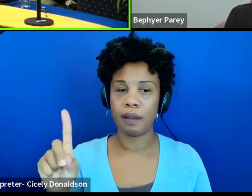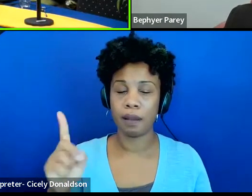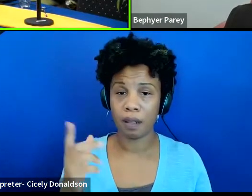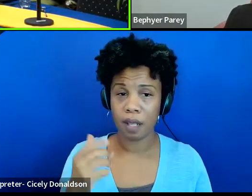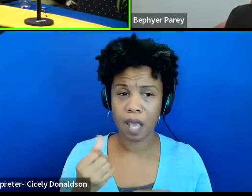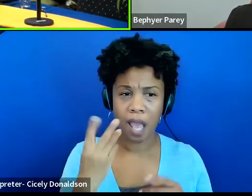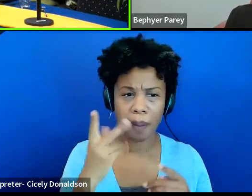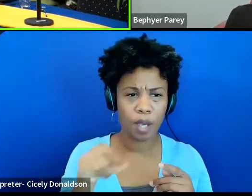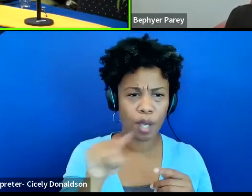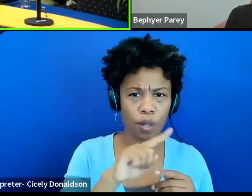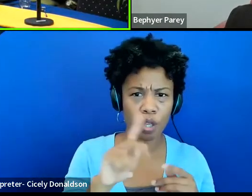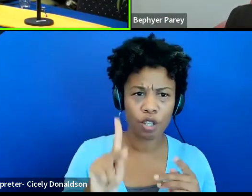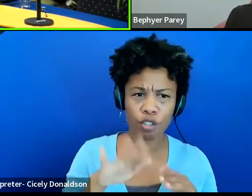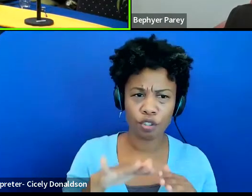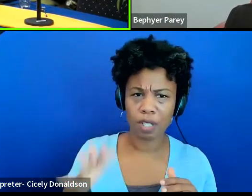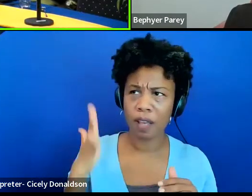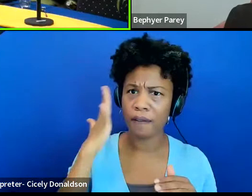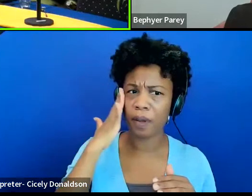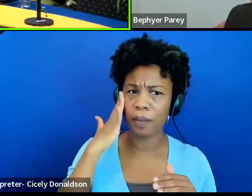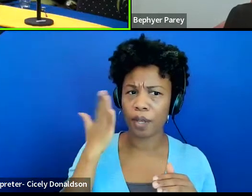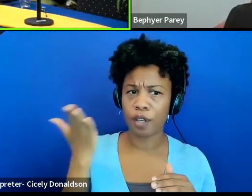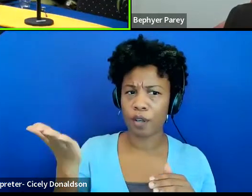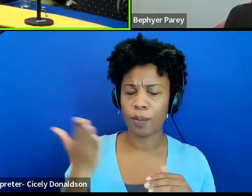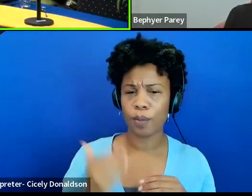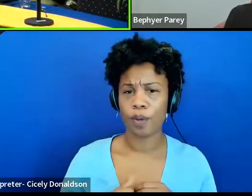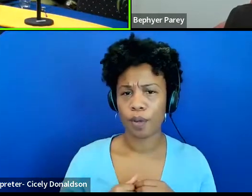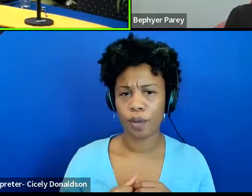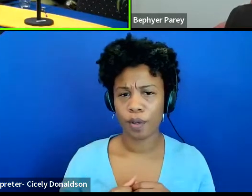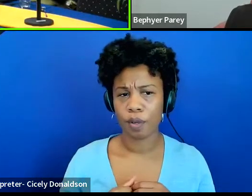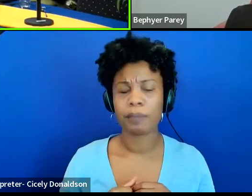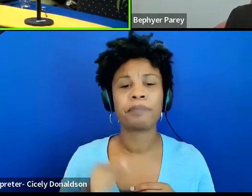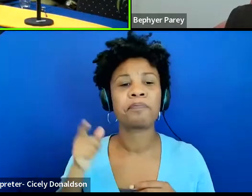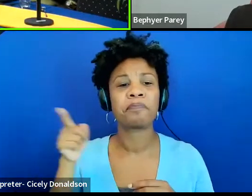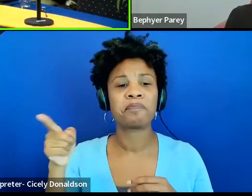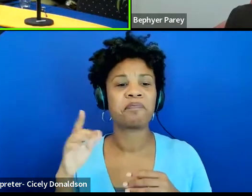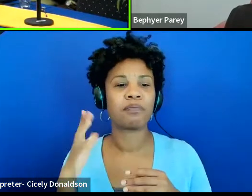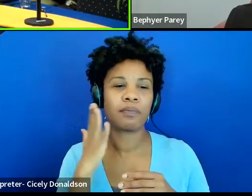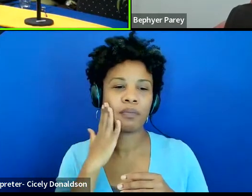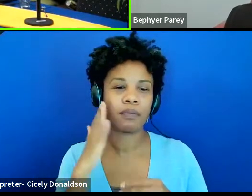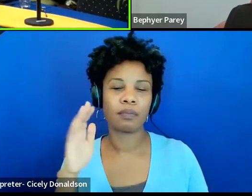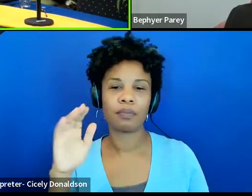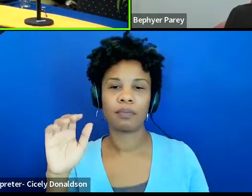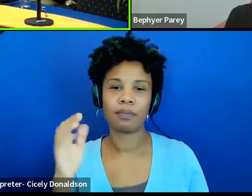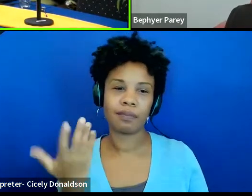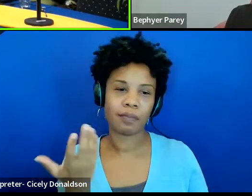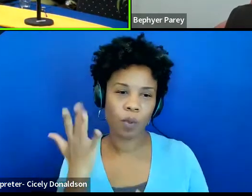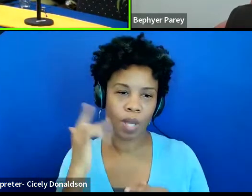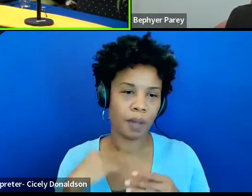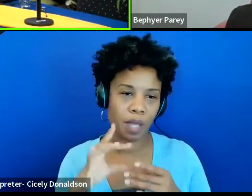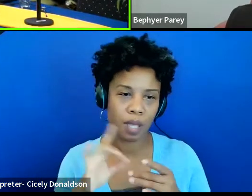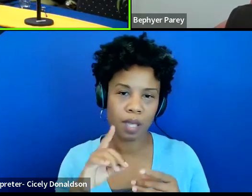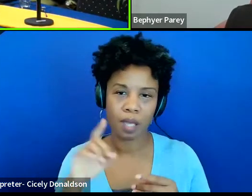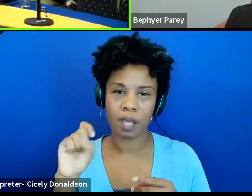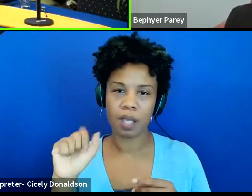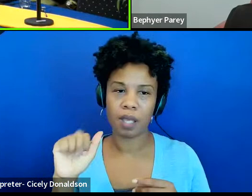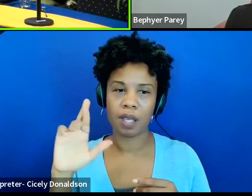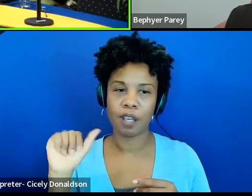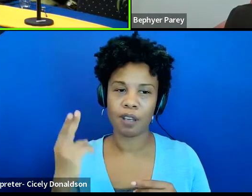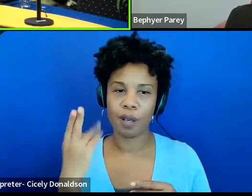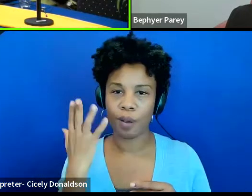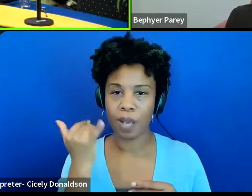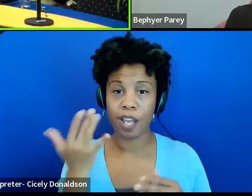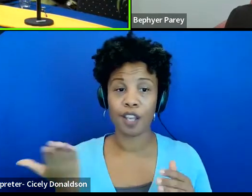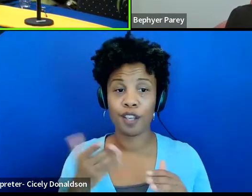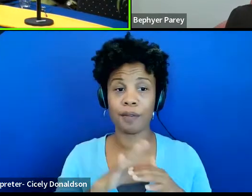And I'm raising Sarah because of, you know, in the Jamaican context, because I